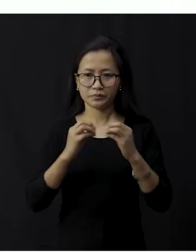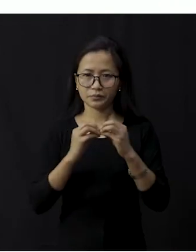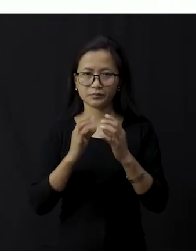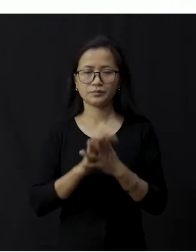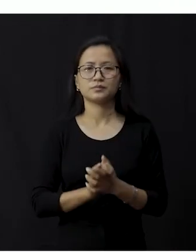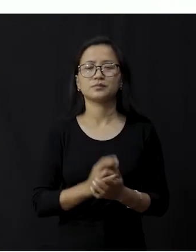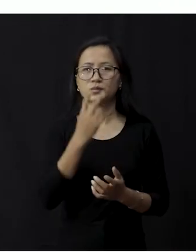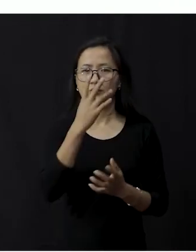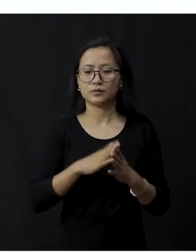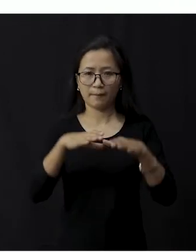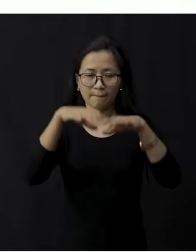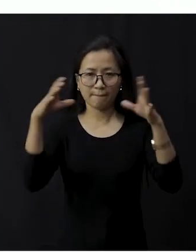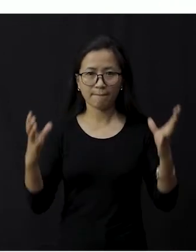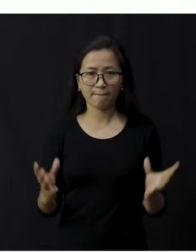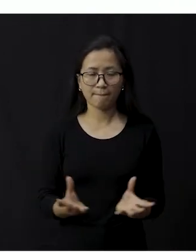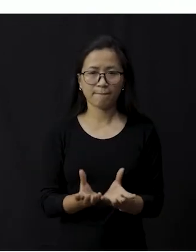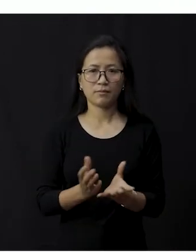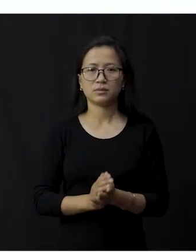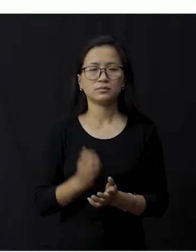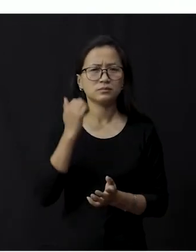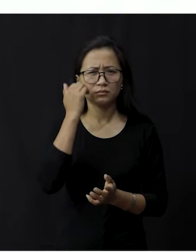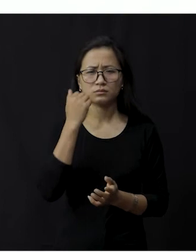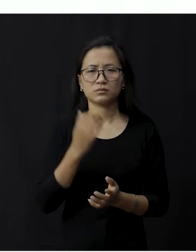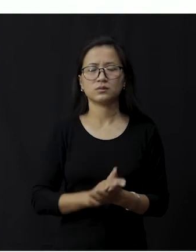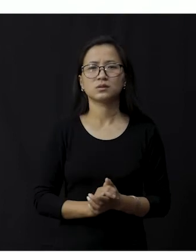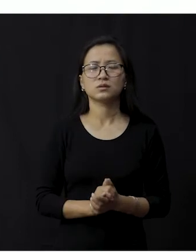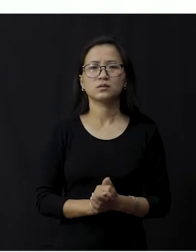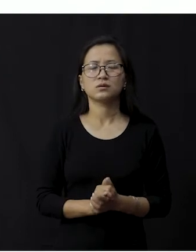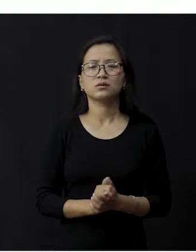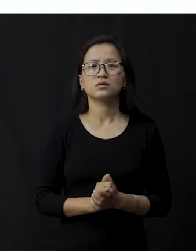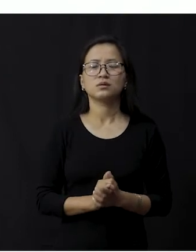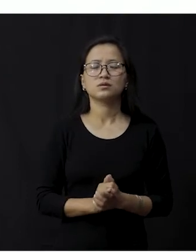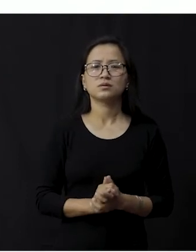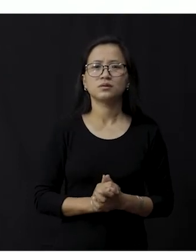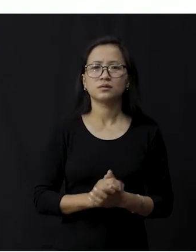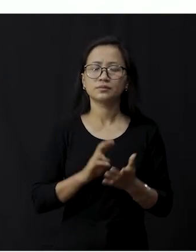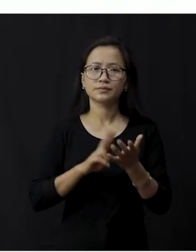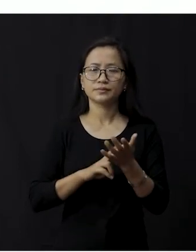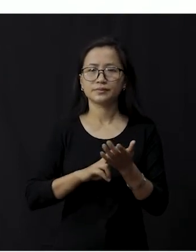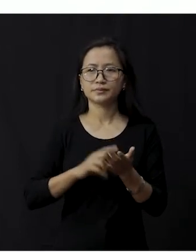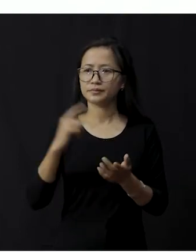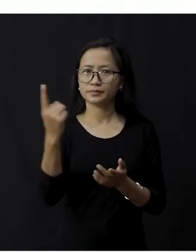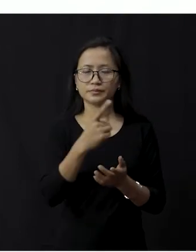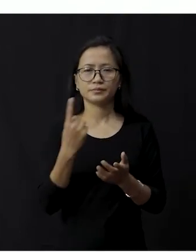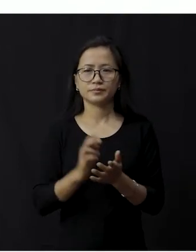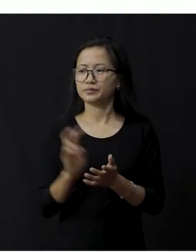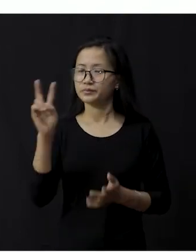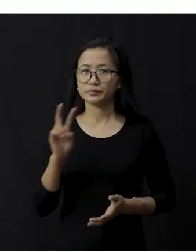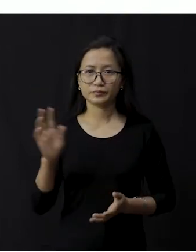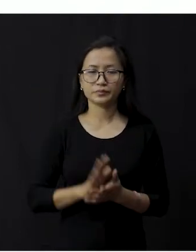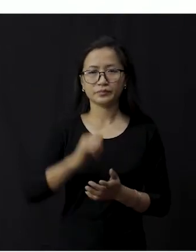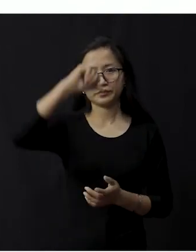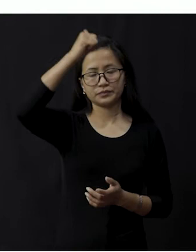pumpkin. Okay, so the national vegetable of India is pumpkin. Okay, again, the national